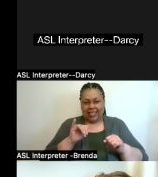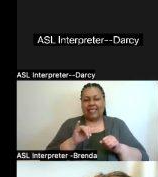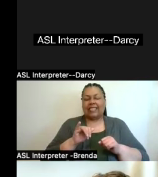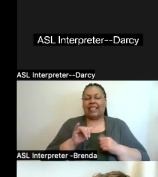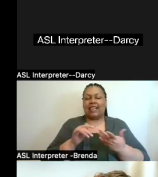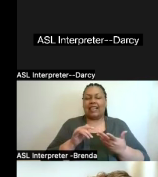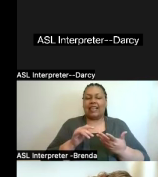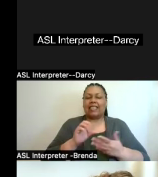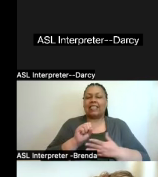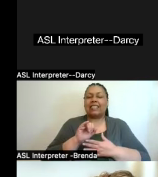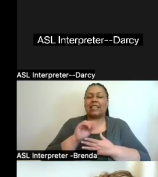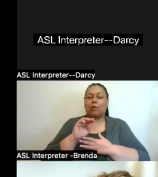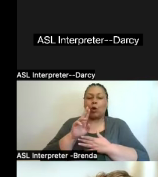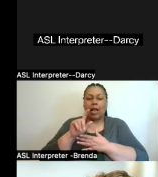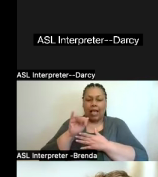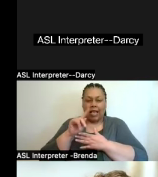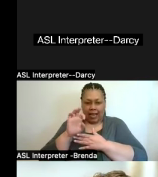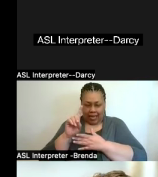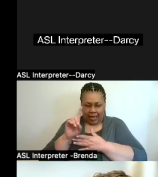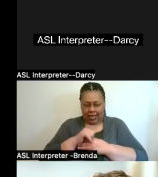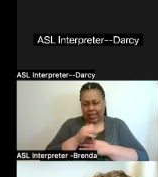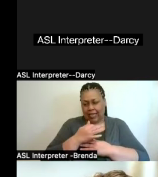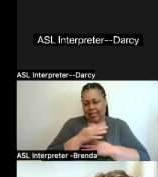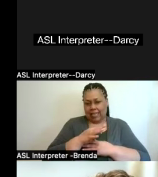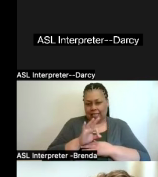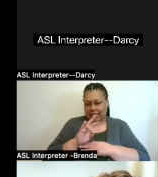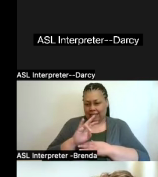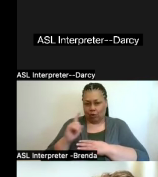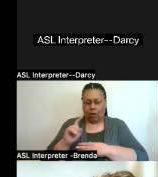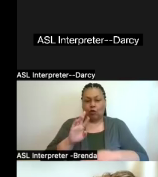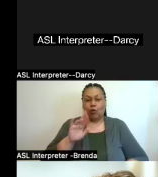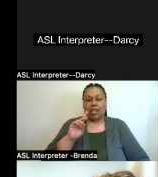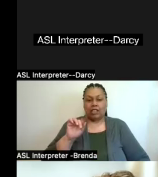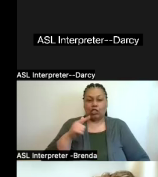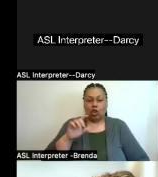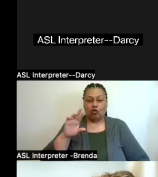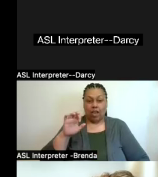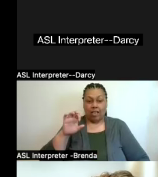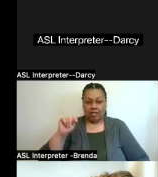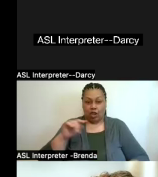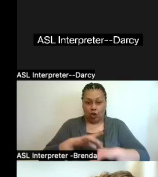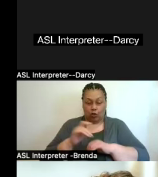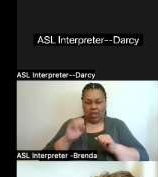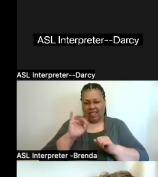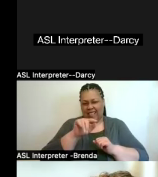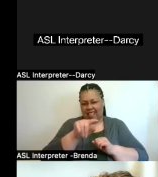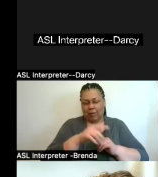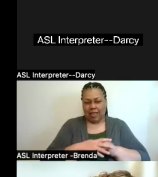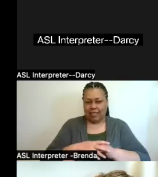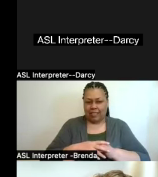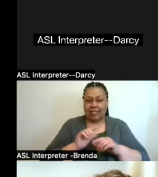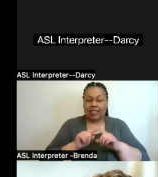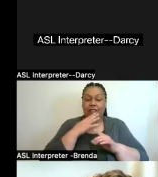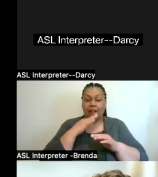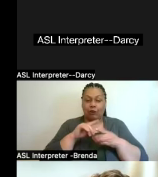playback of the magnitude 7.1 Ridgecrest earthquake. And the different colors are the different algorithms, where